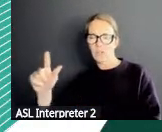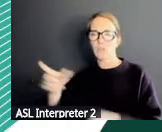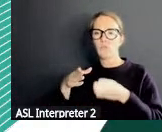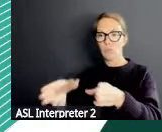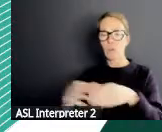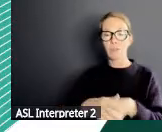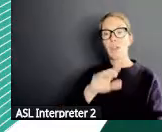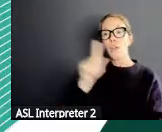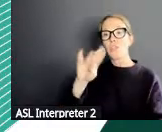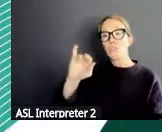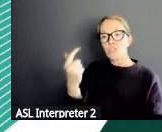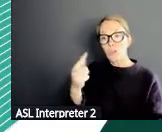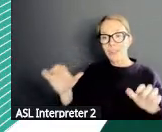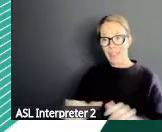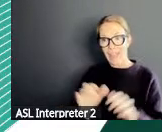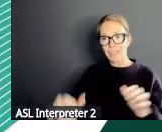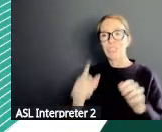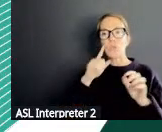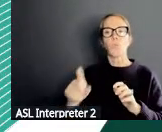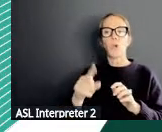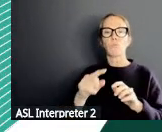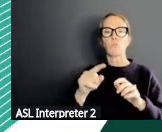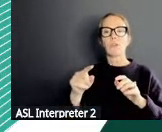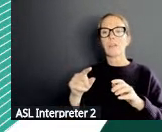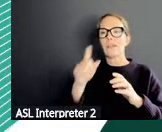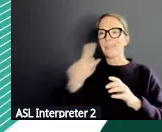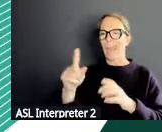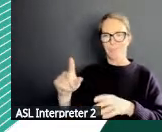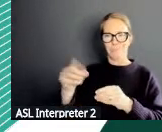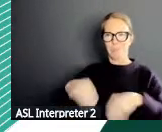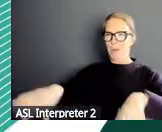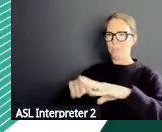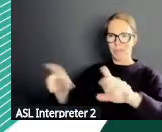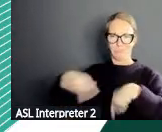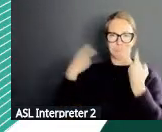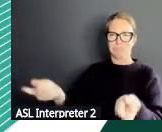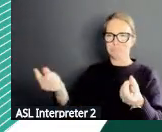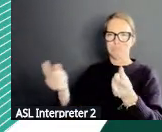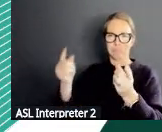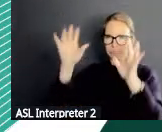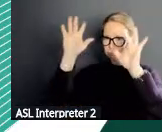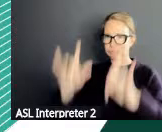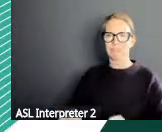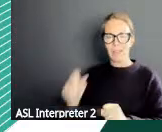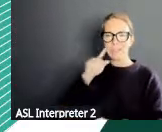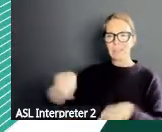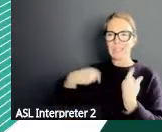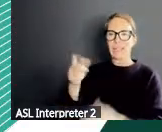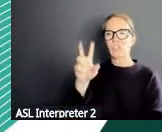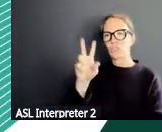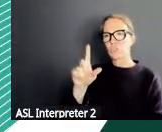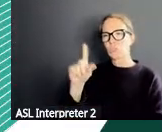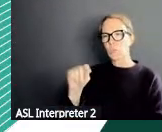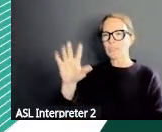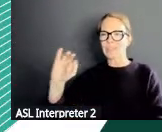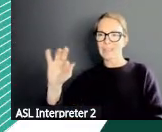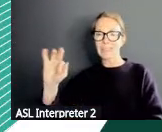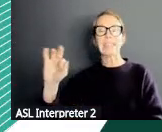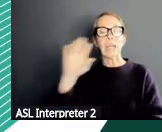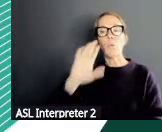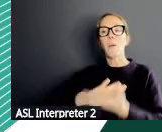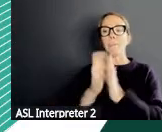enable the redevelopment of this property, which has been vacant since 2019, into 3 separate new warehouses totaling